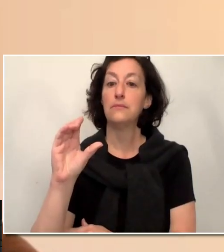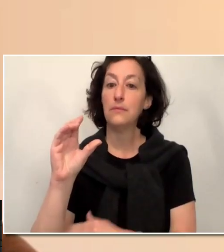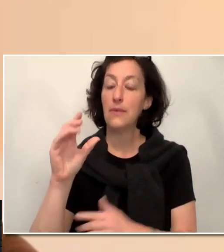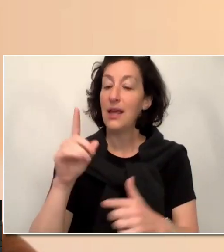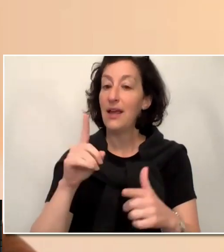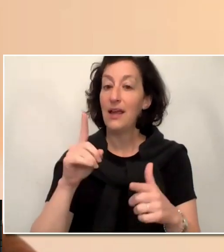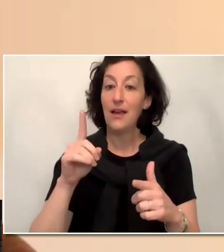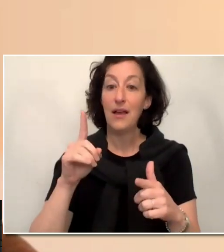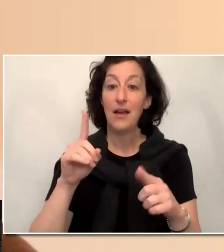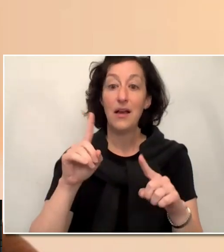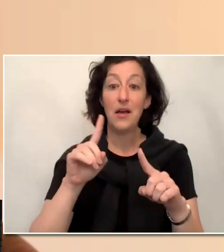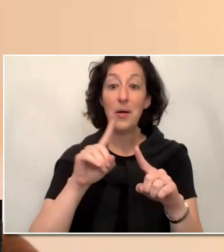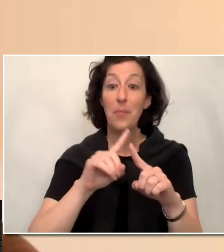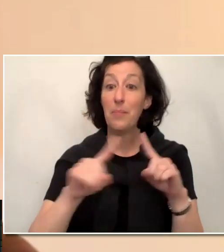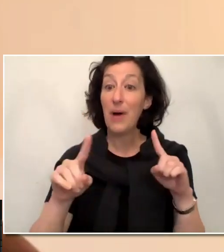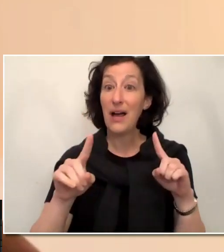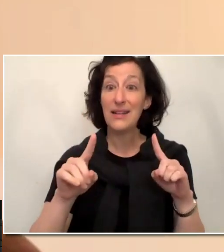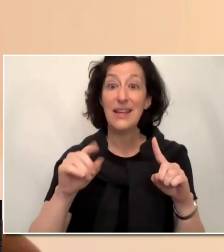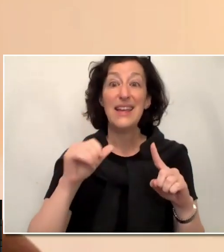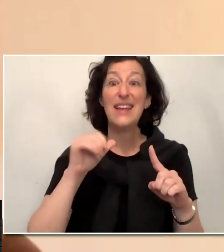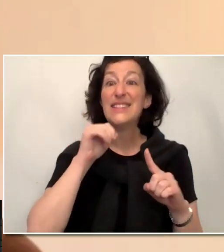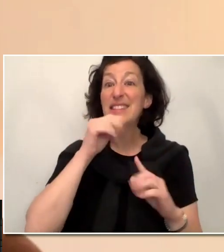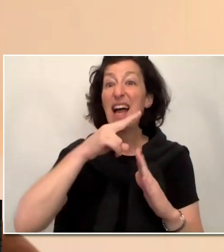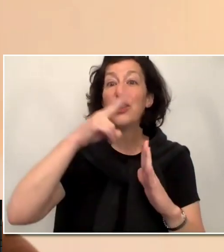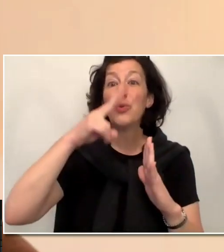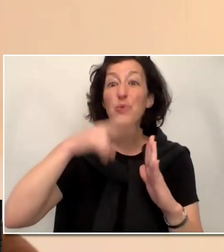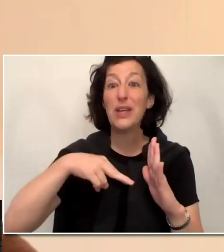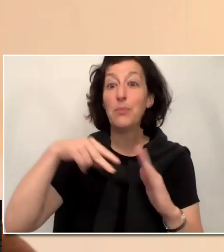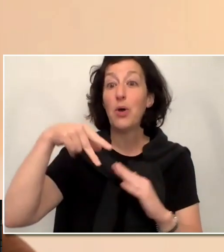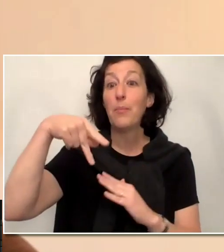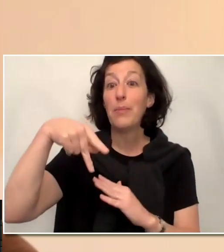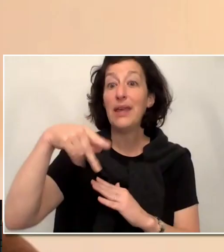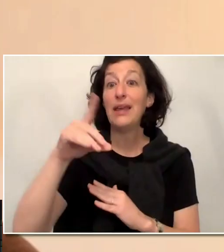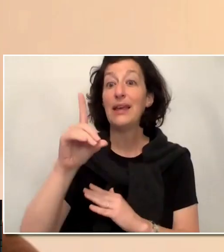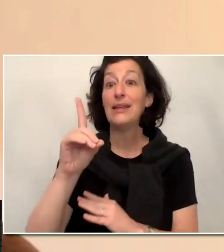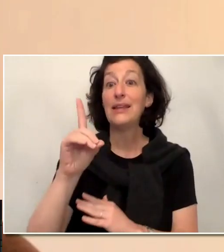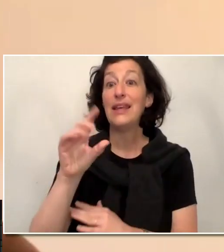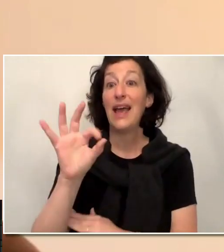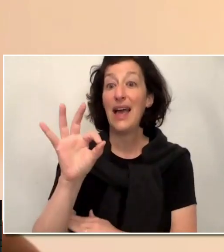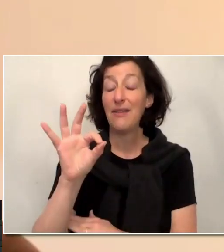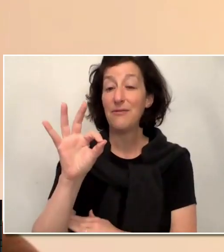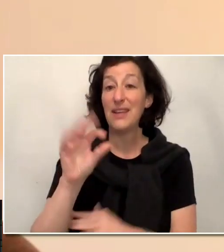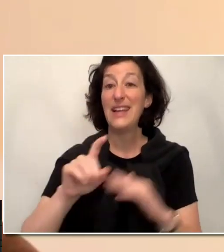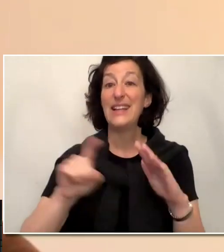they're not doing it as readable PDFs. They're doing it as images.